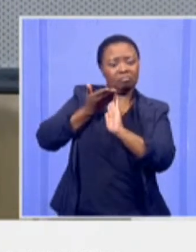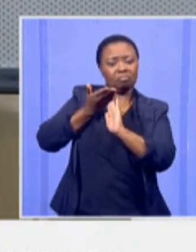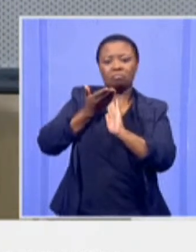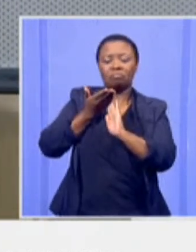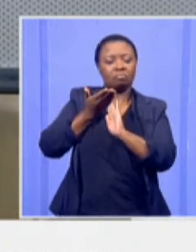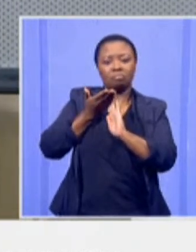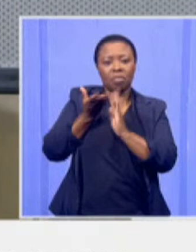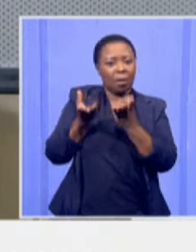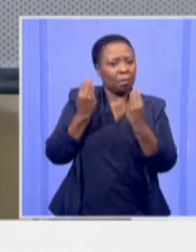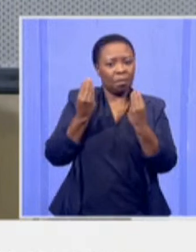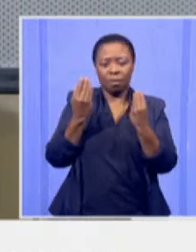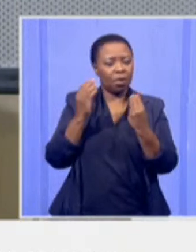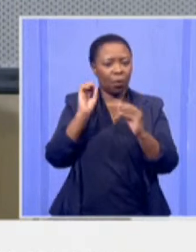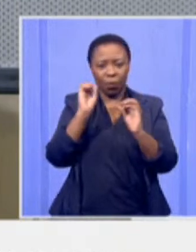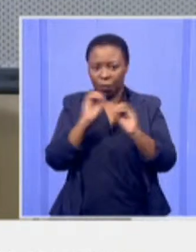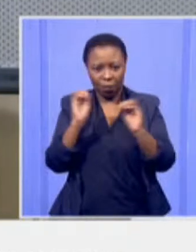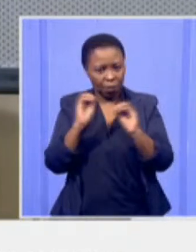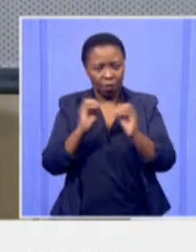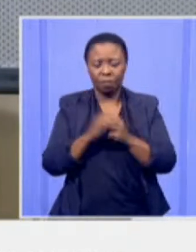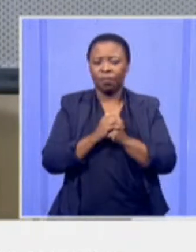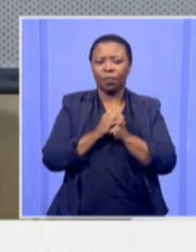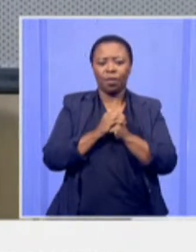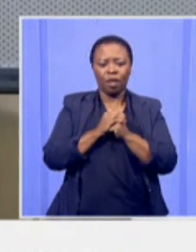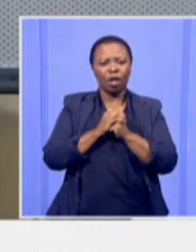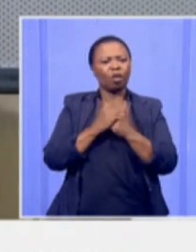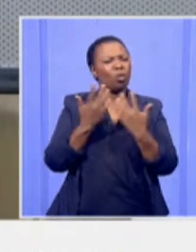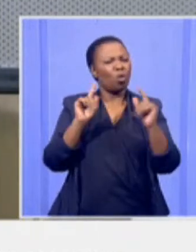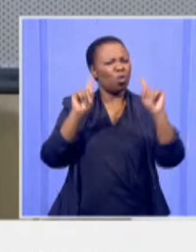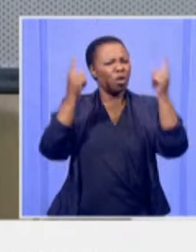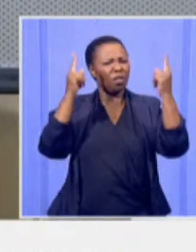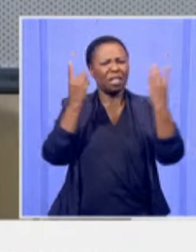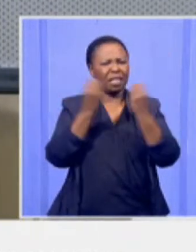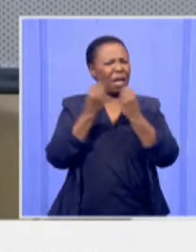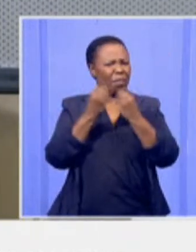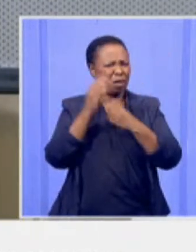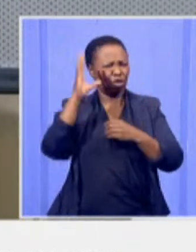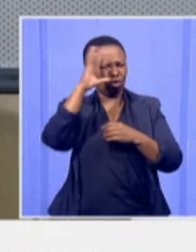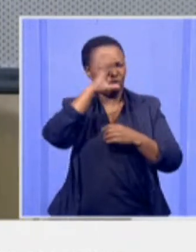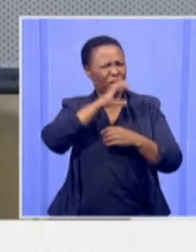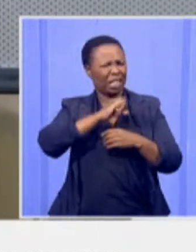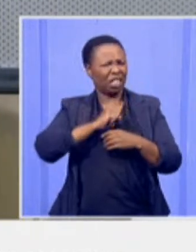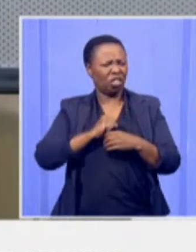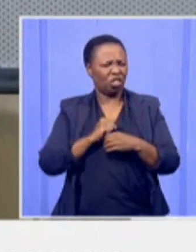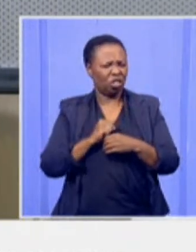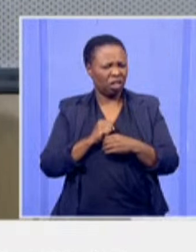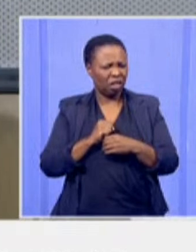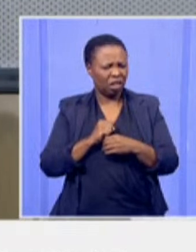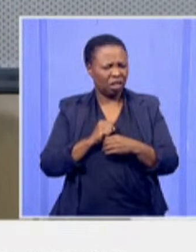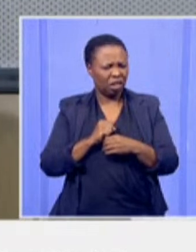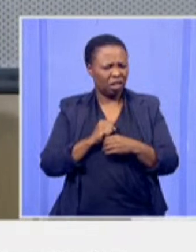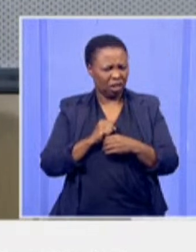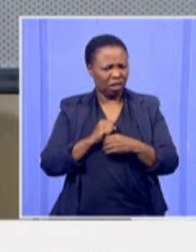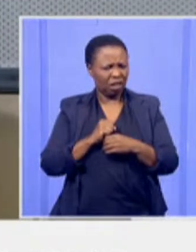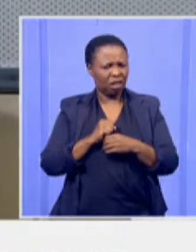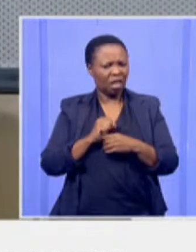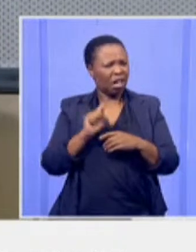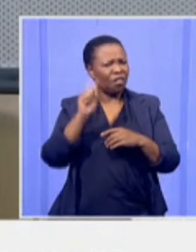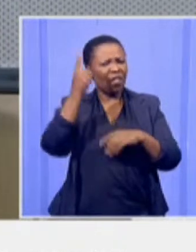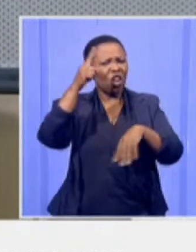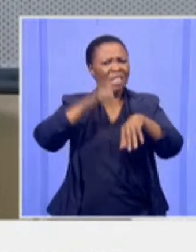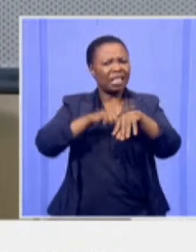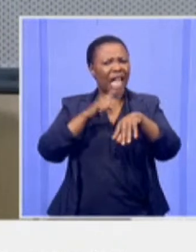The university is doing something which is strange. The university is ignoring, for the first time, by the way, in 5